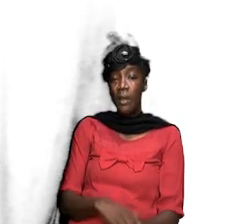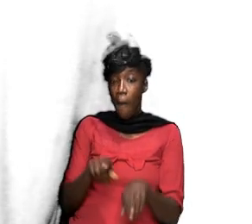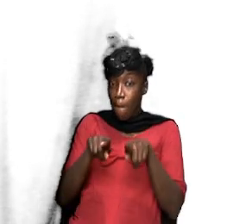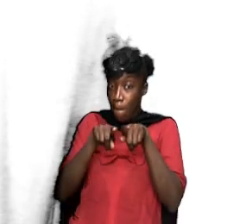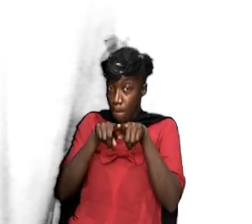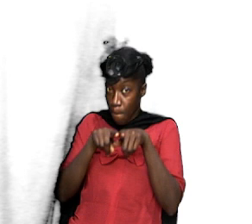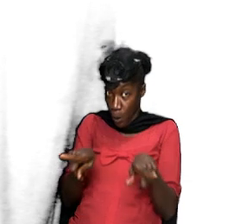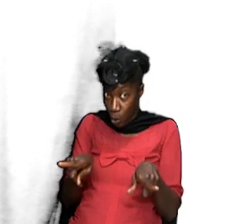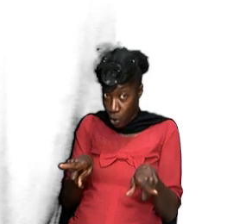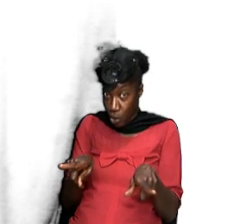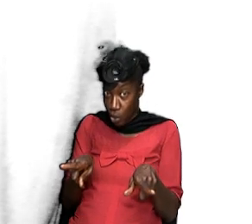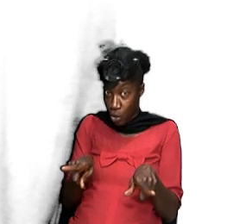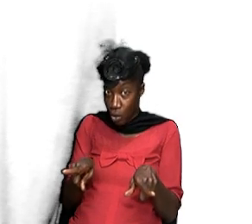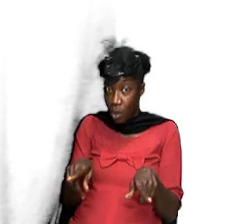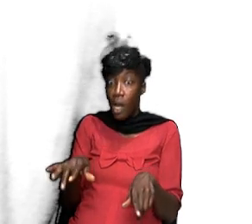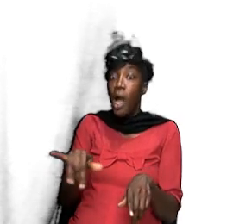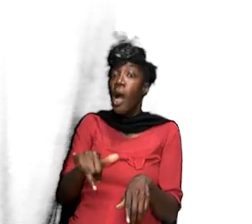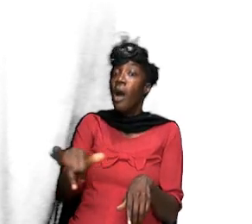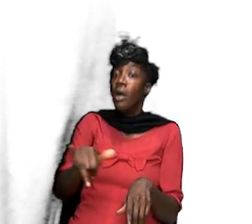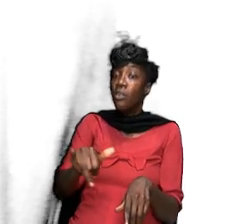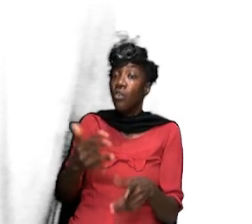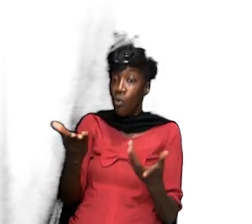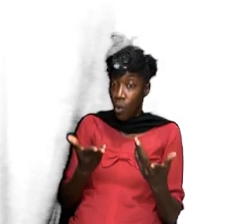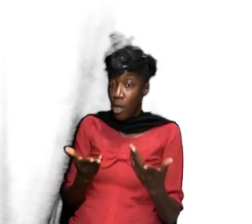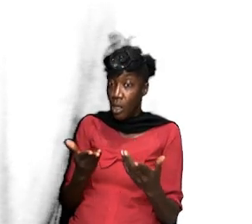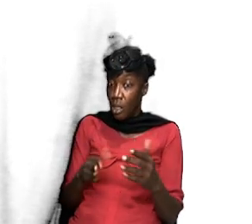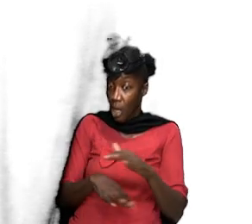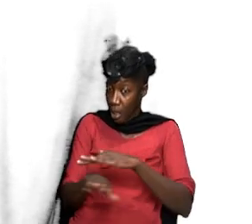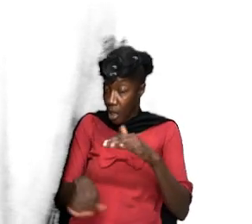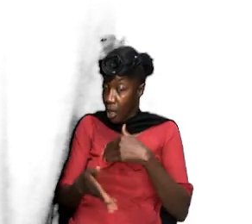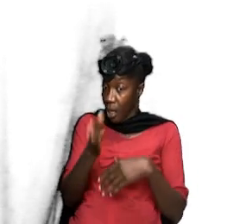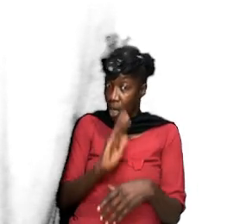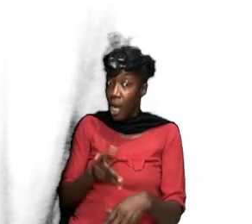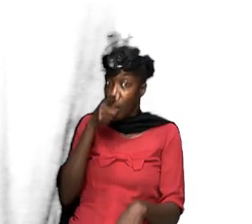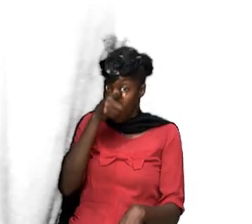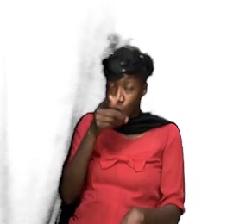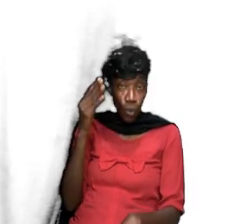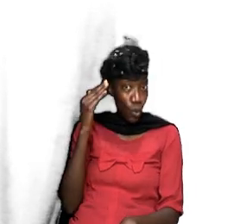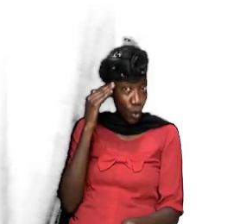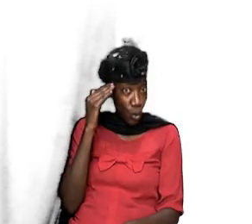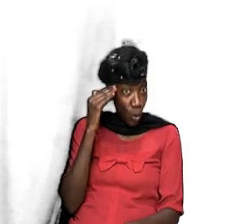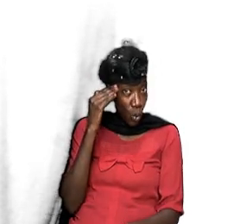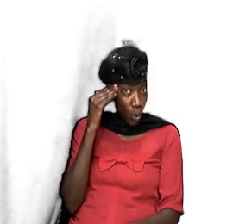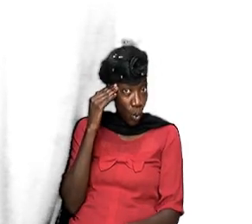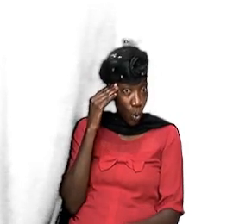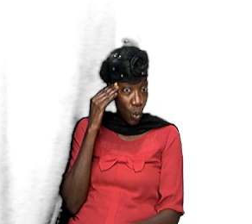But I also, under God, want you to know that